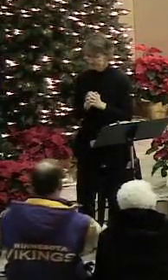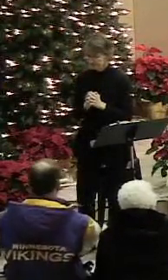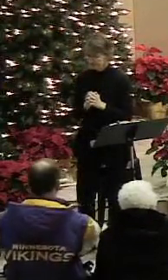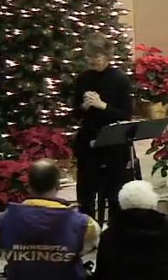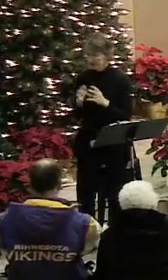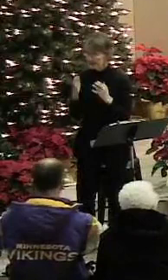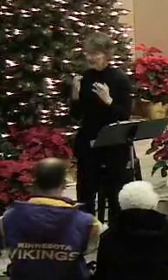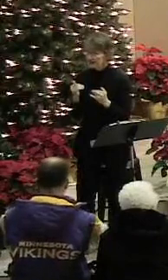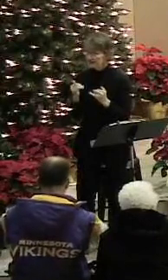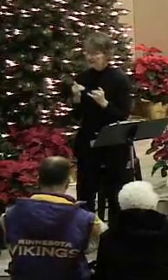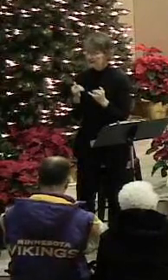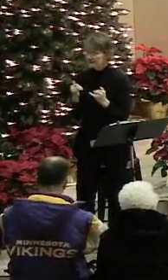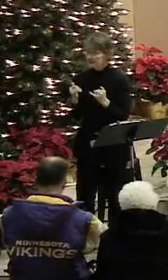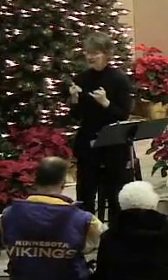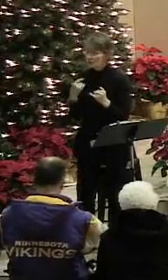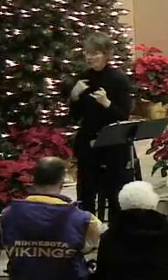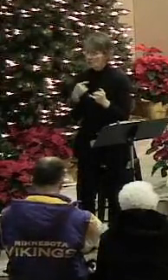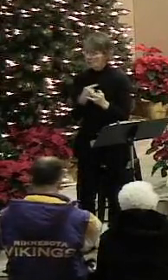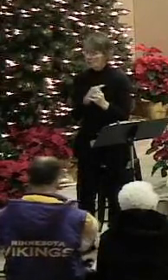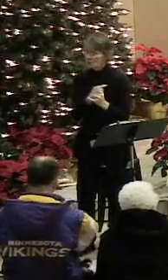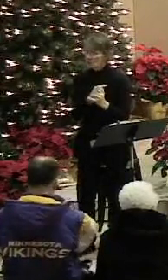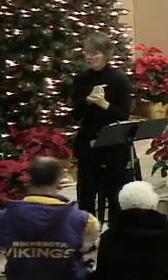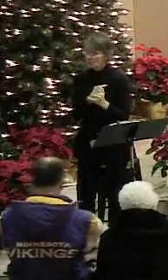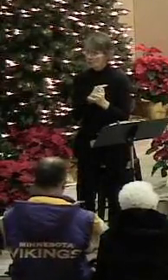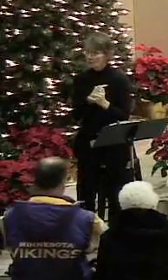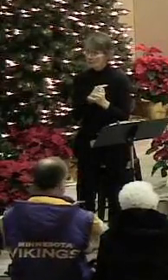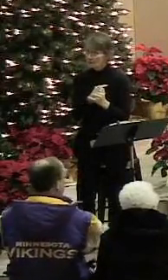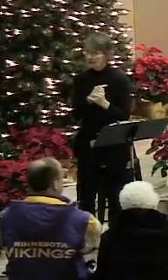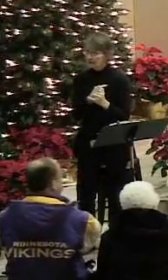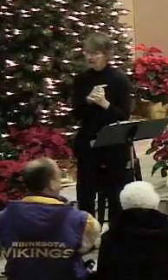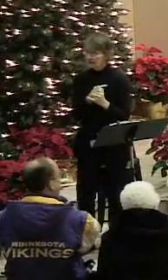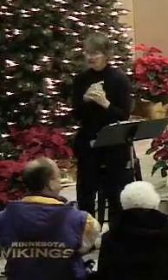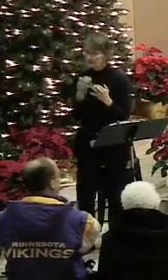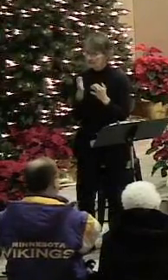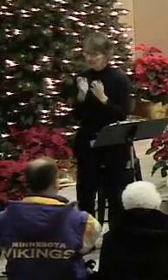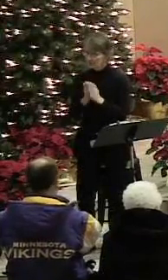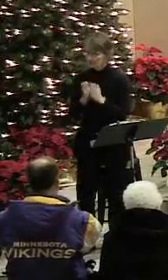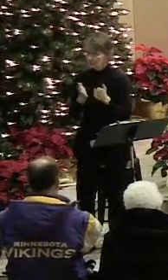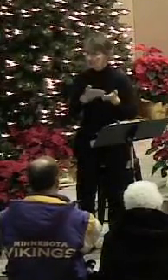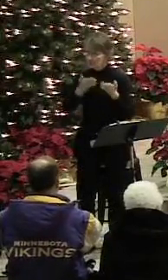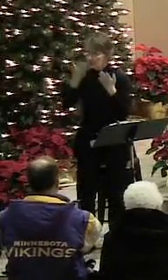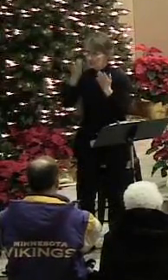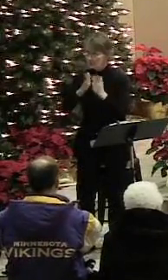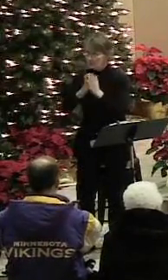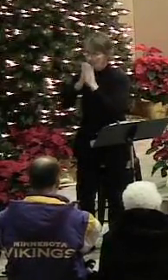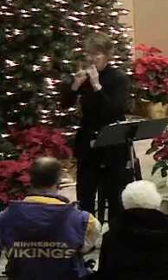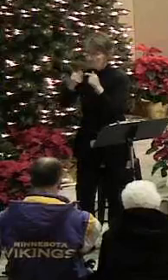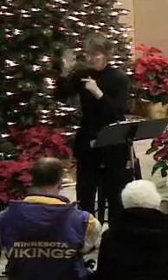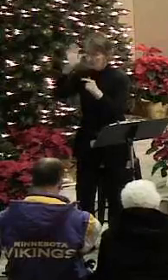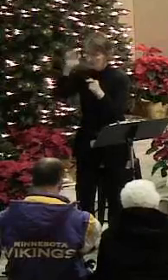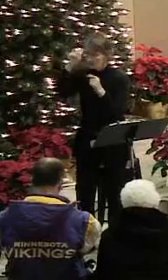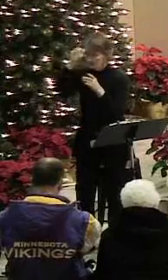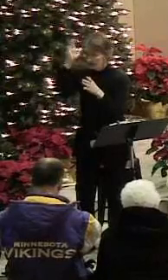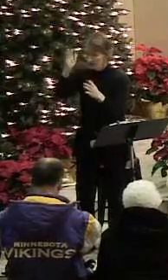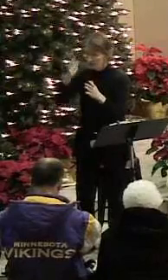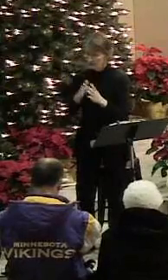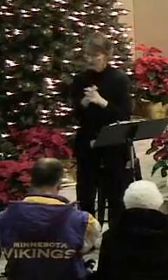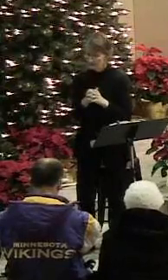Encouraged by the birth of Jesus through the Blessed Virgin Mary, we confidently bring our prayers to God our Father.